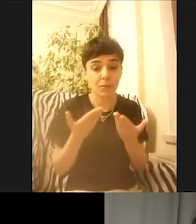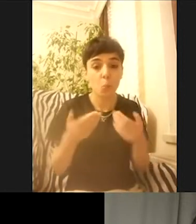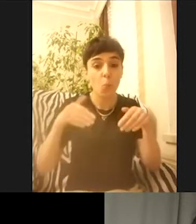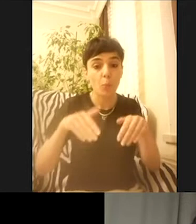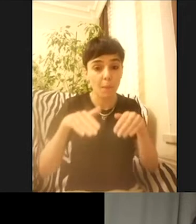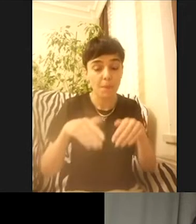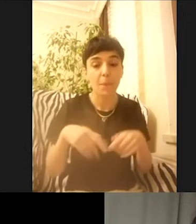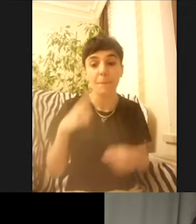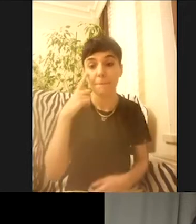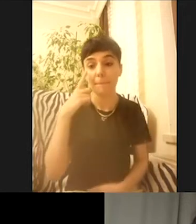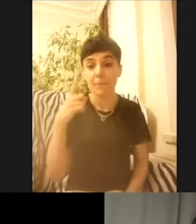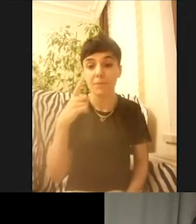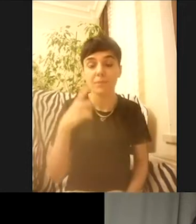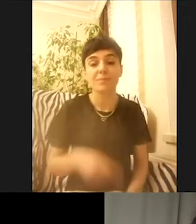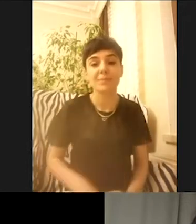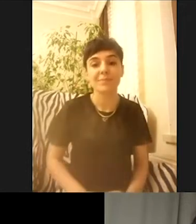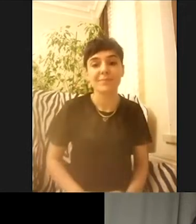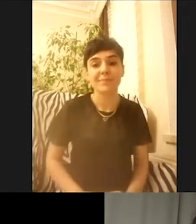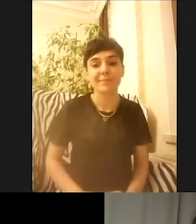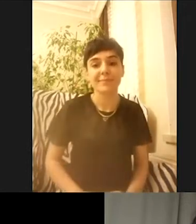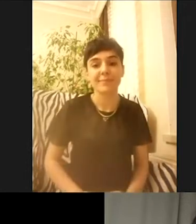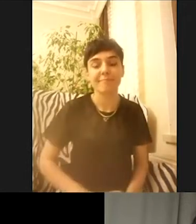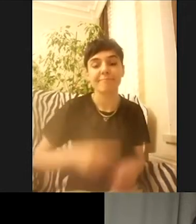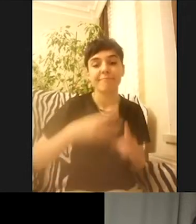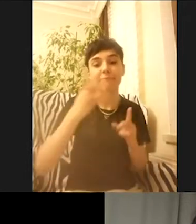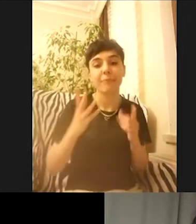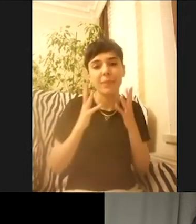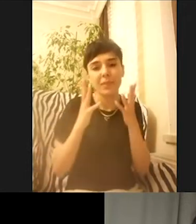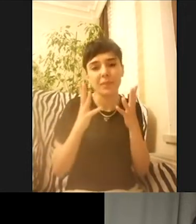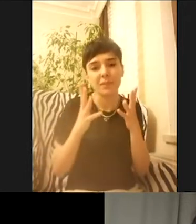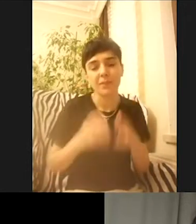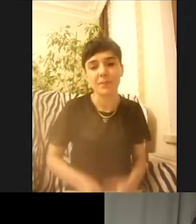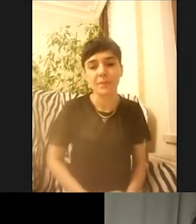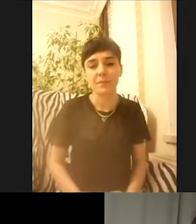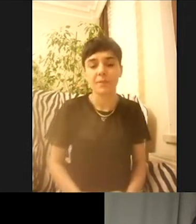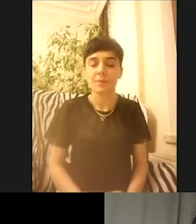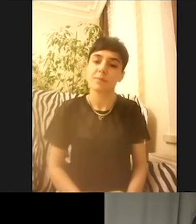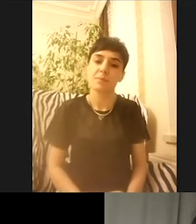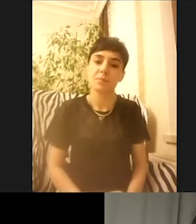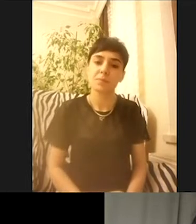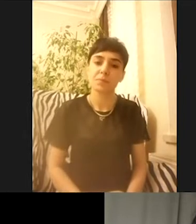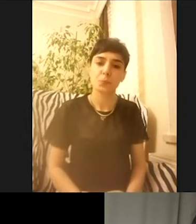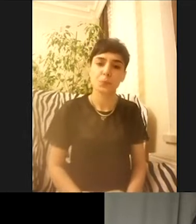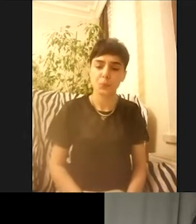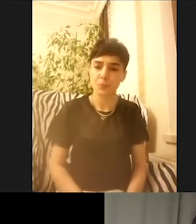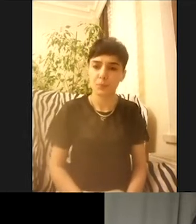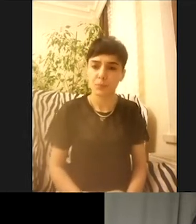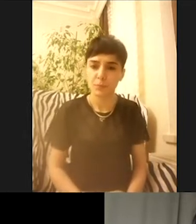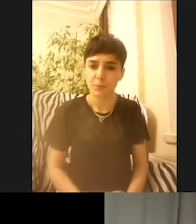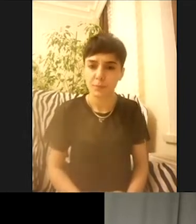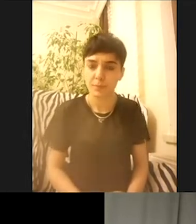homophobia is very much used sort of to inspire people to be in solidarity. But